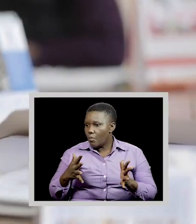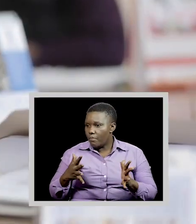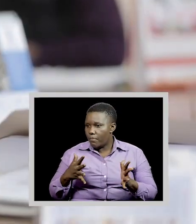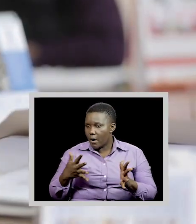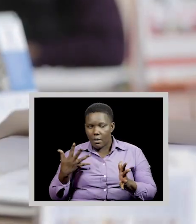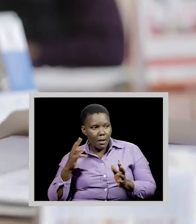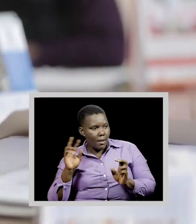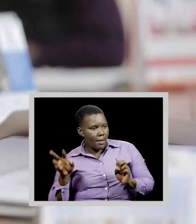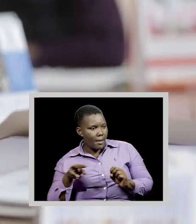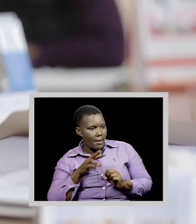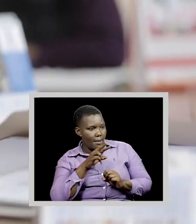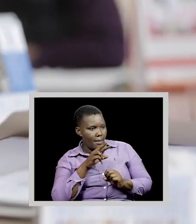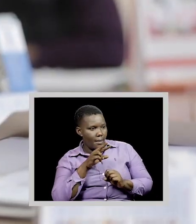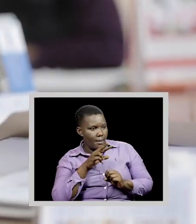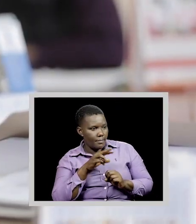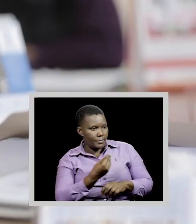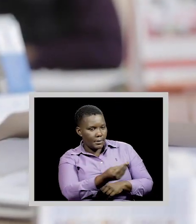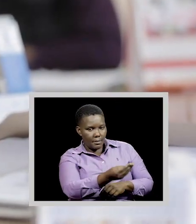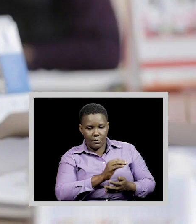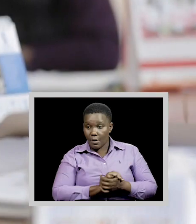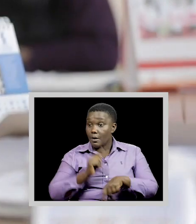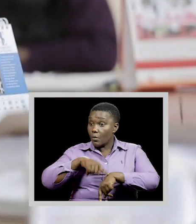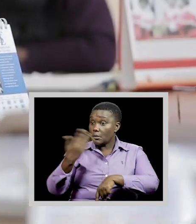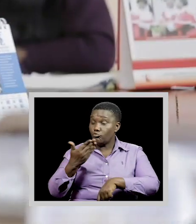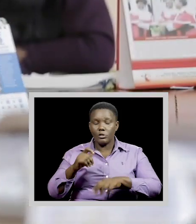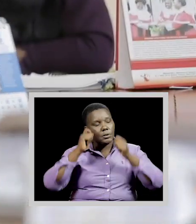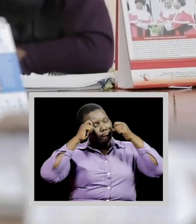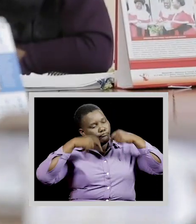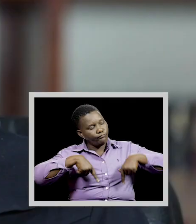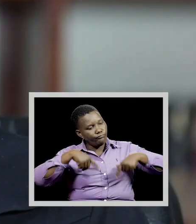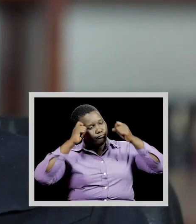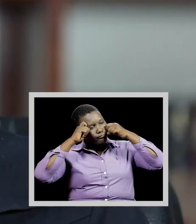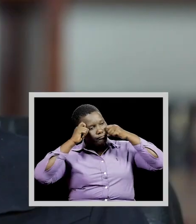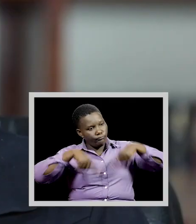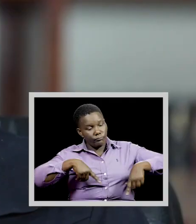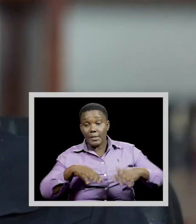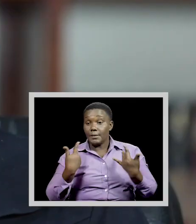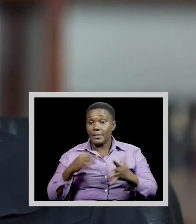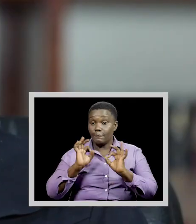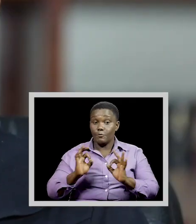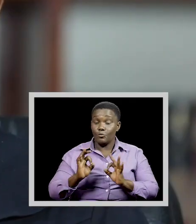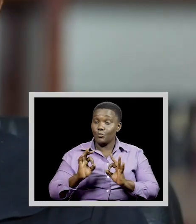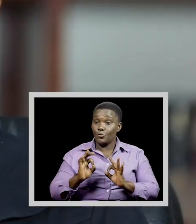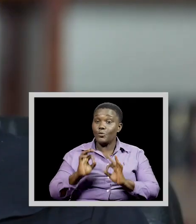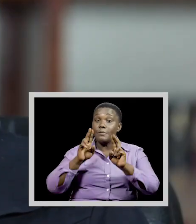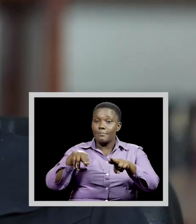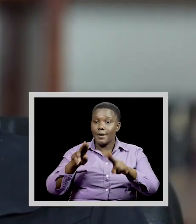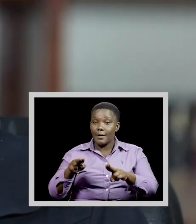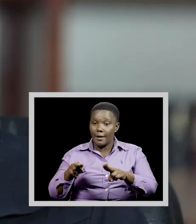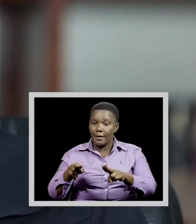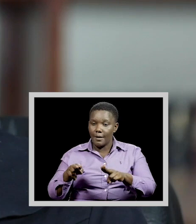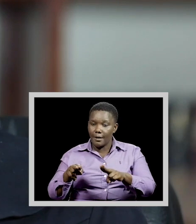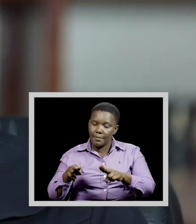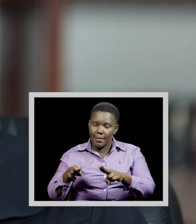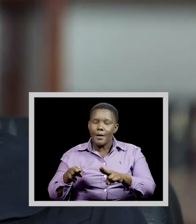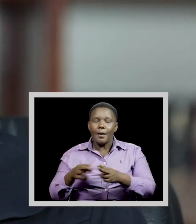of looking at the accused person. And sometimes they cry. So the court must take action to